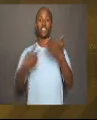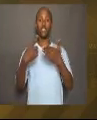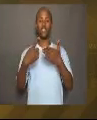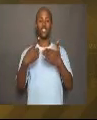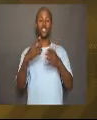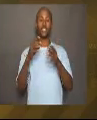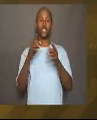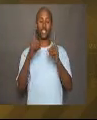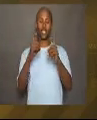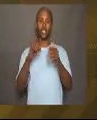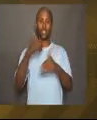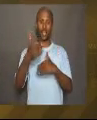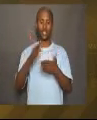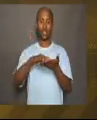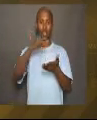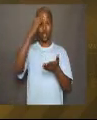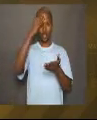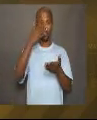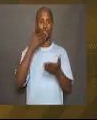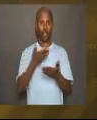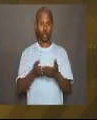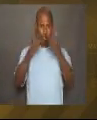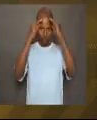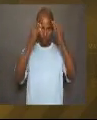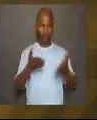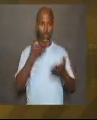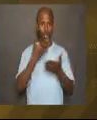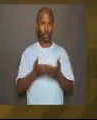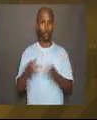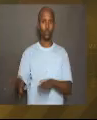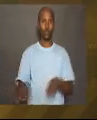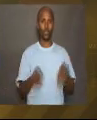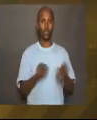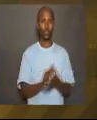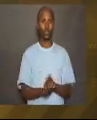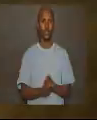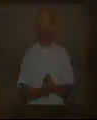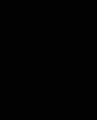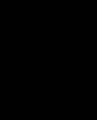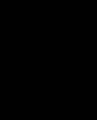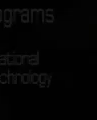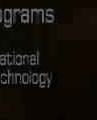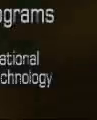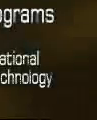derivative test. Until next lesson, thank you, teacher. Thank you, students.